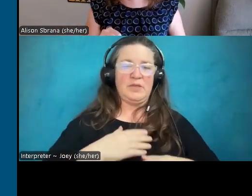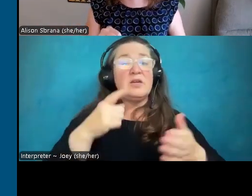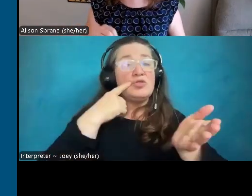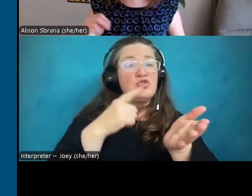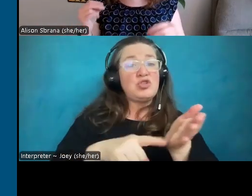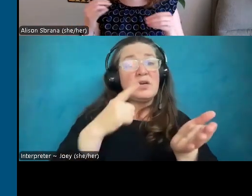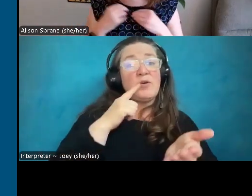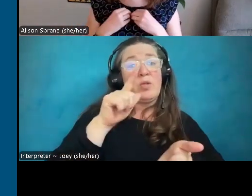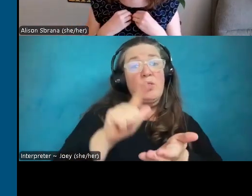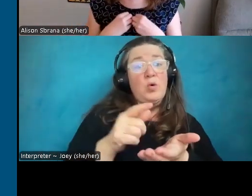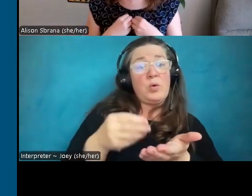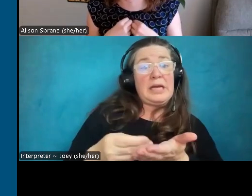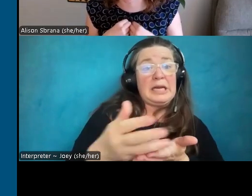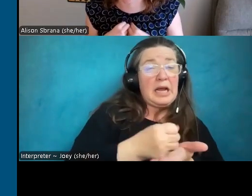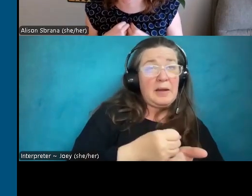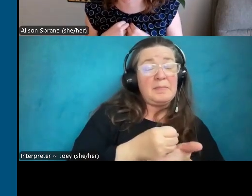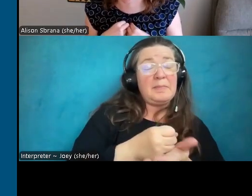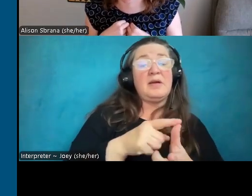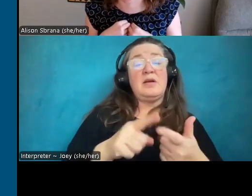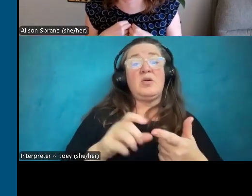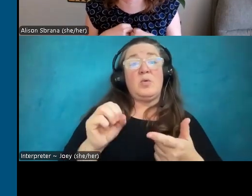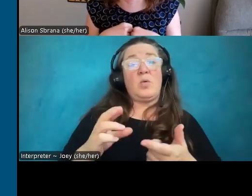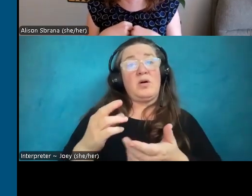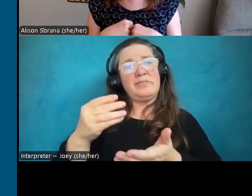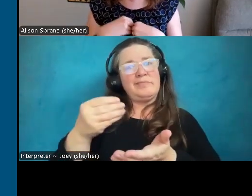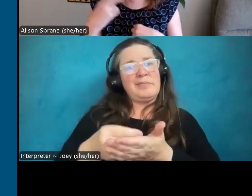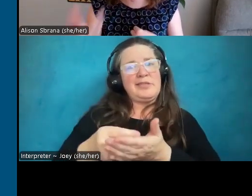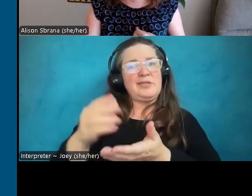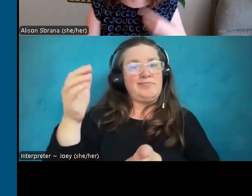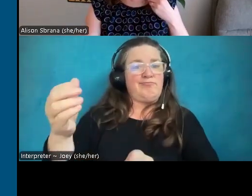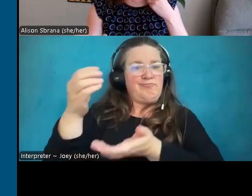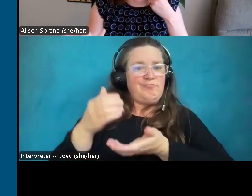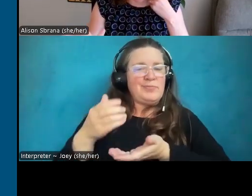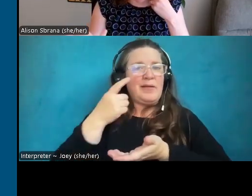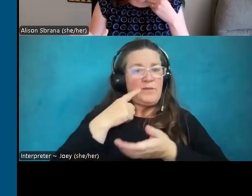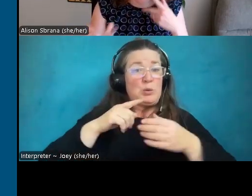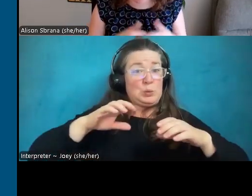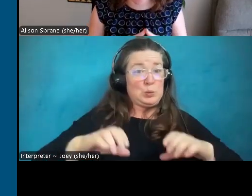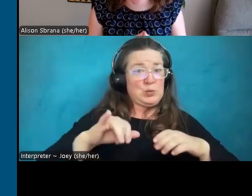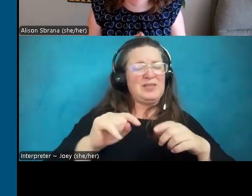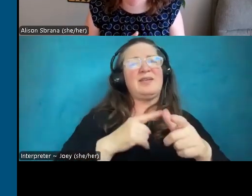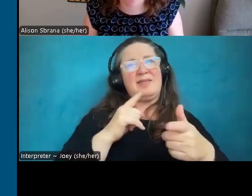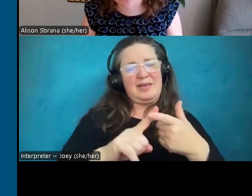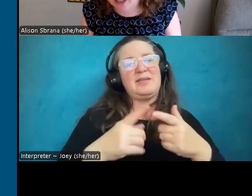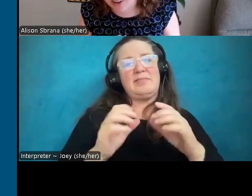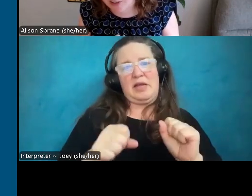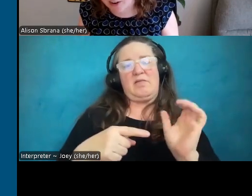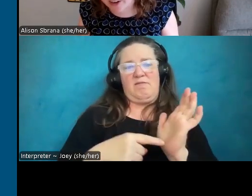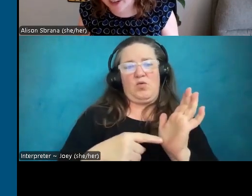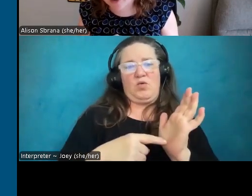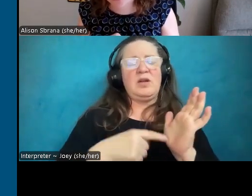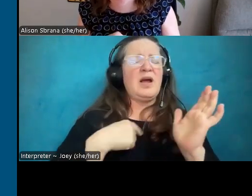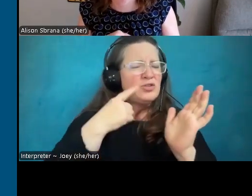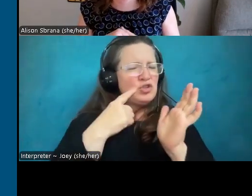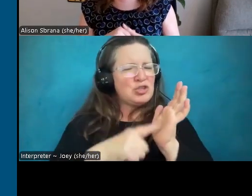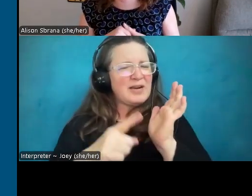or scholarships so that it's financially accessible for folks like us. And I did a little bit of research ahead of time for Seattle